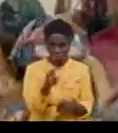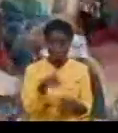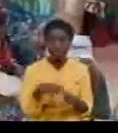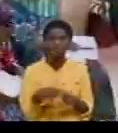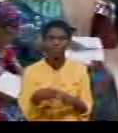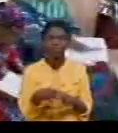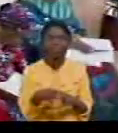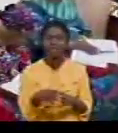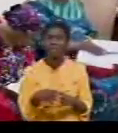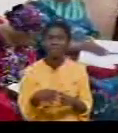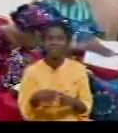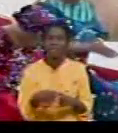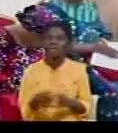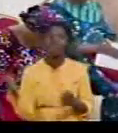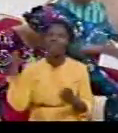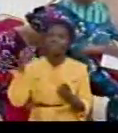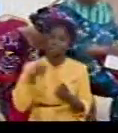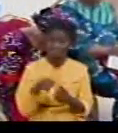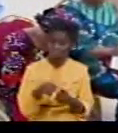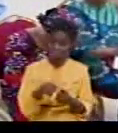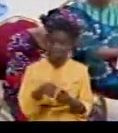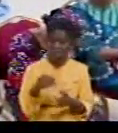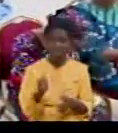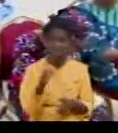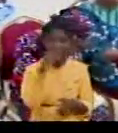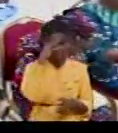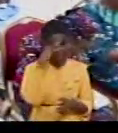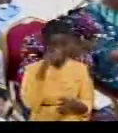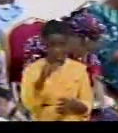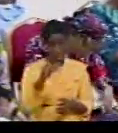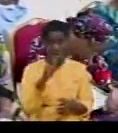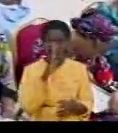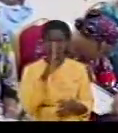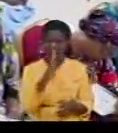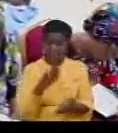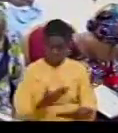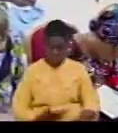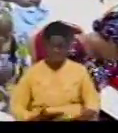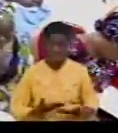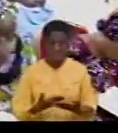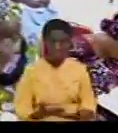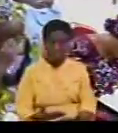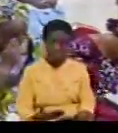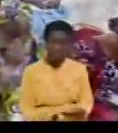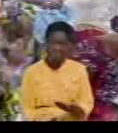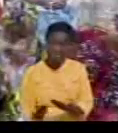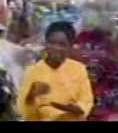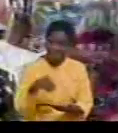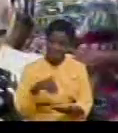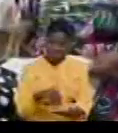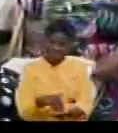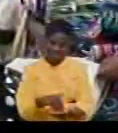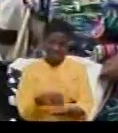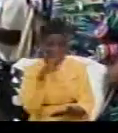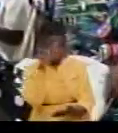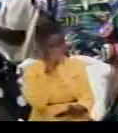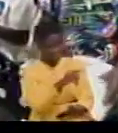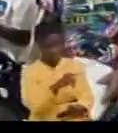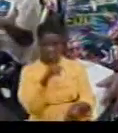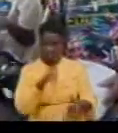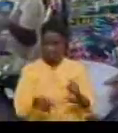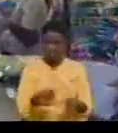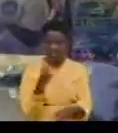thee, except a man be born again, he cannot